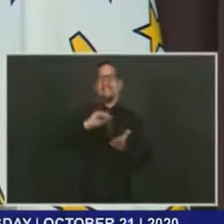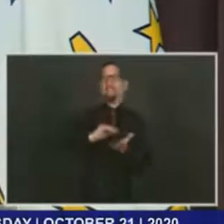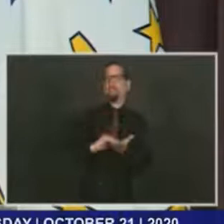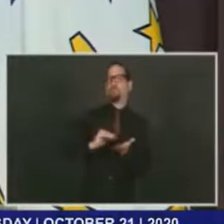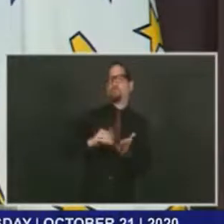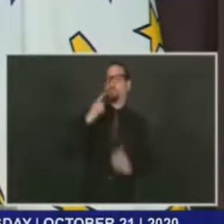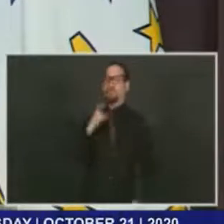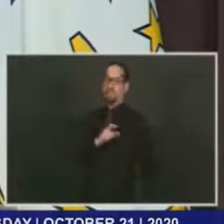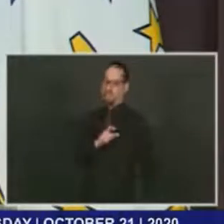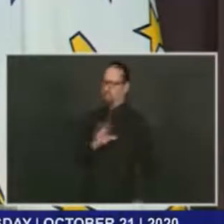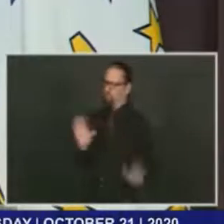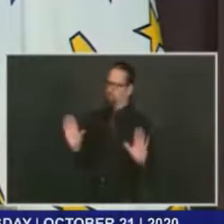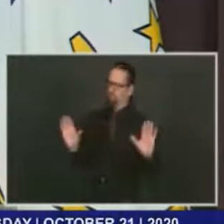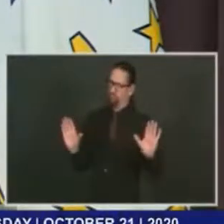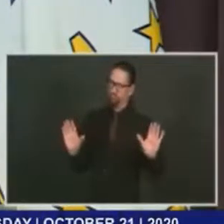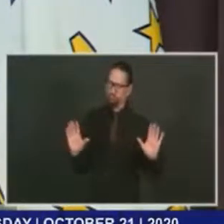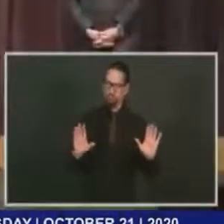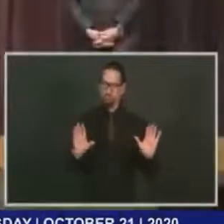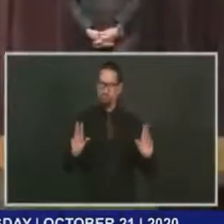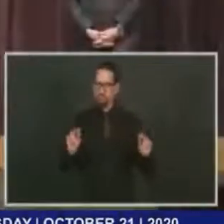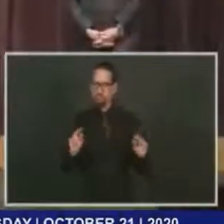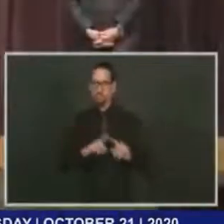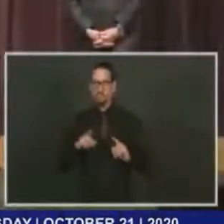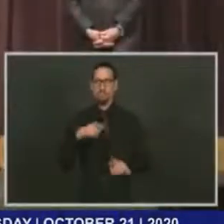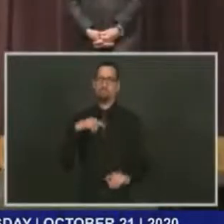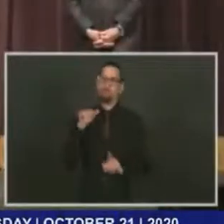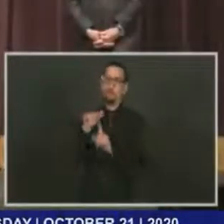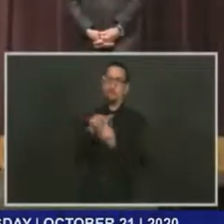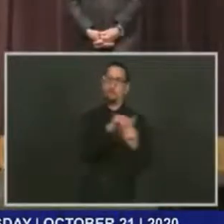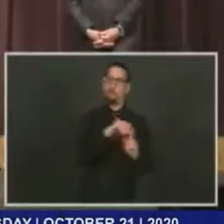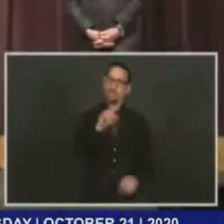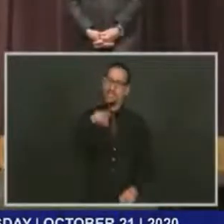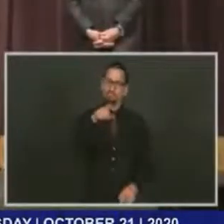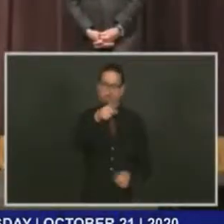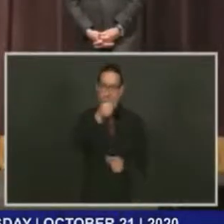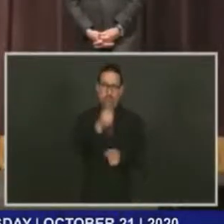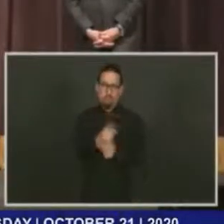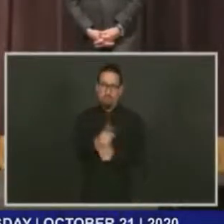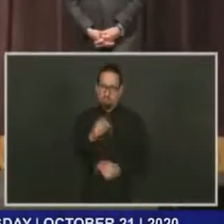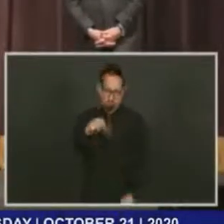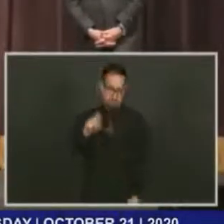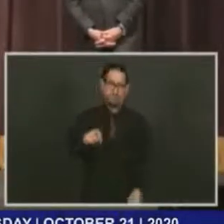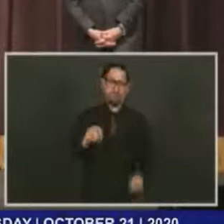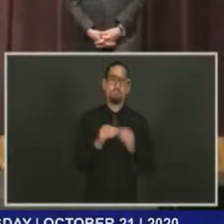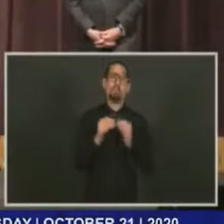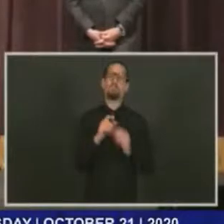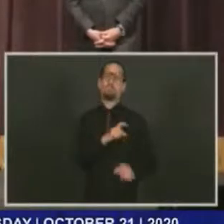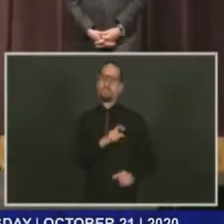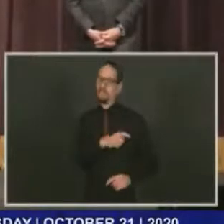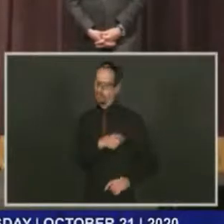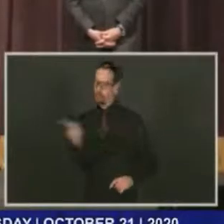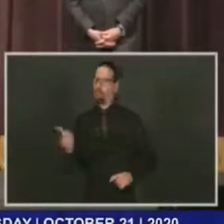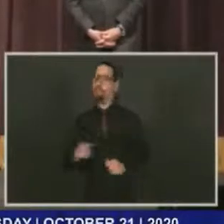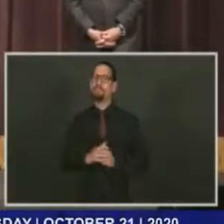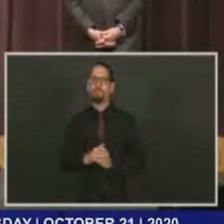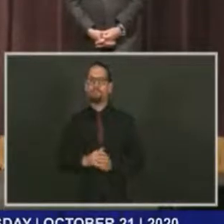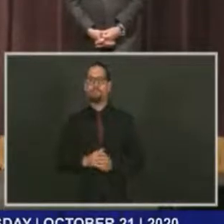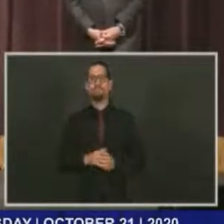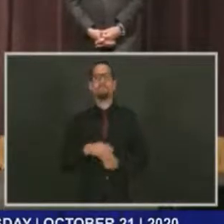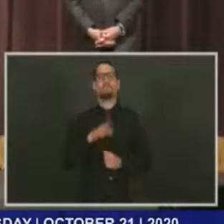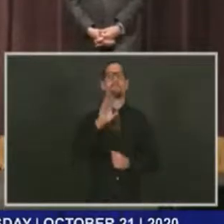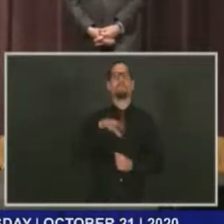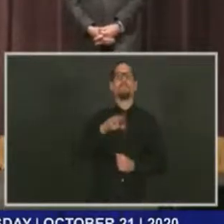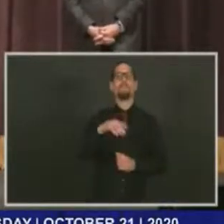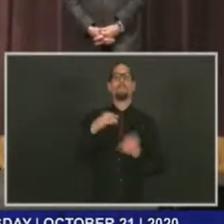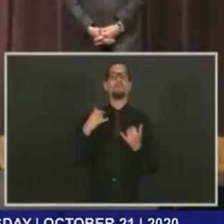pumping and you're getting in there, you can imagine why it might happen. One of the reactions I've already seen, to your announcement on the jobs program and how you're using $45